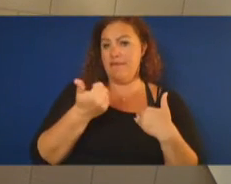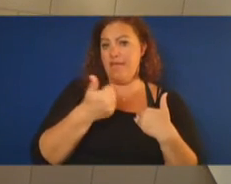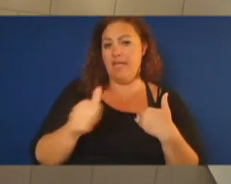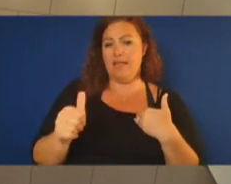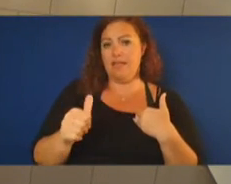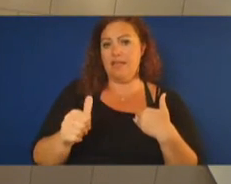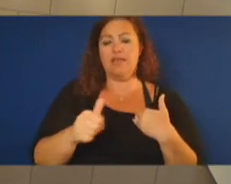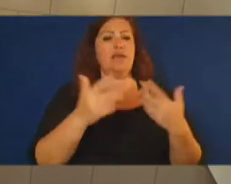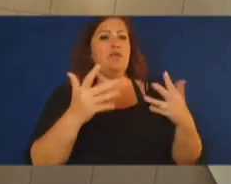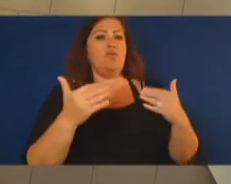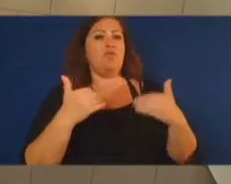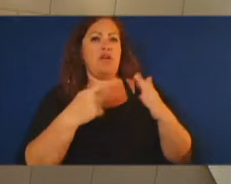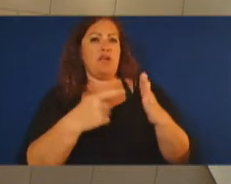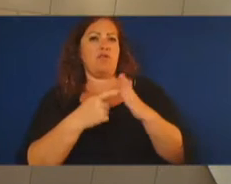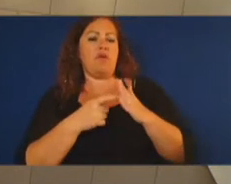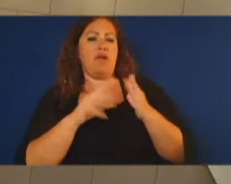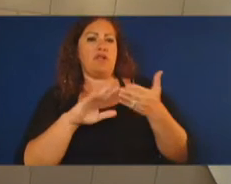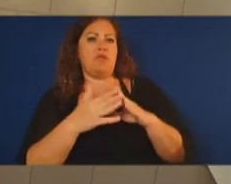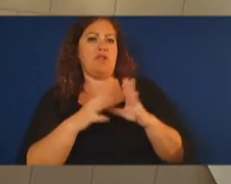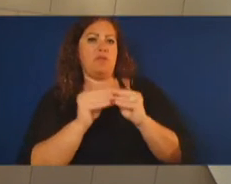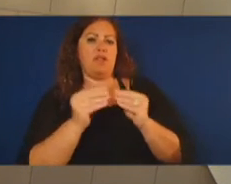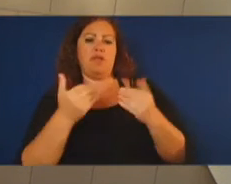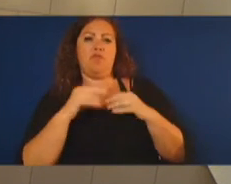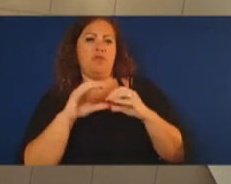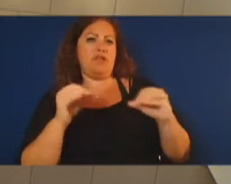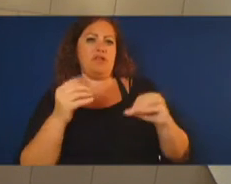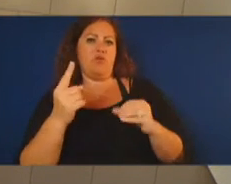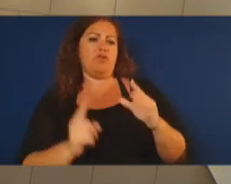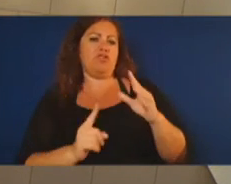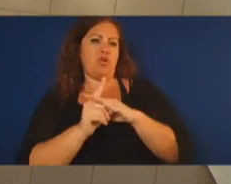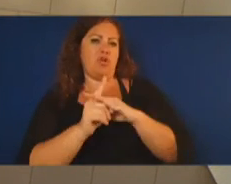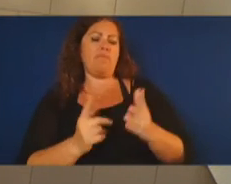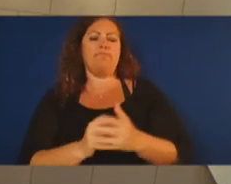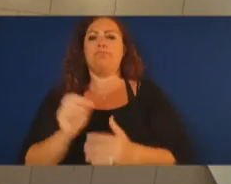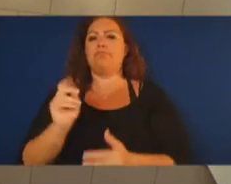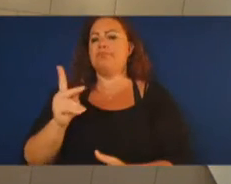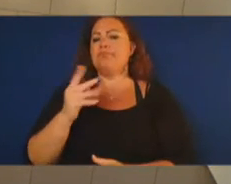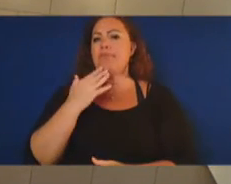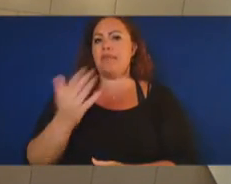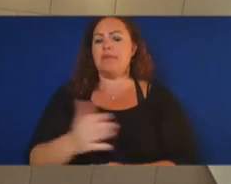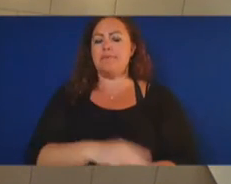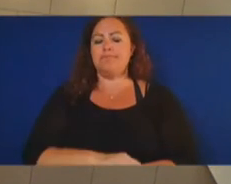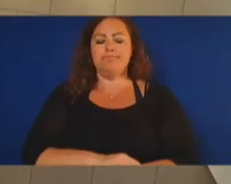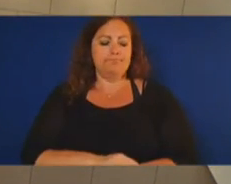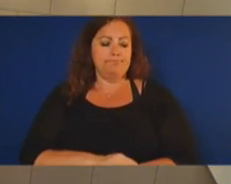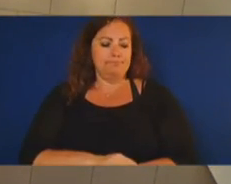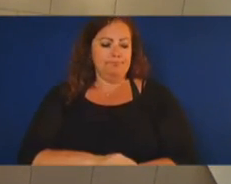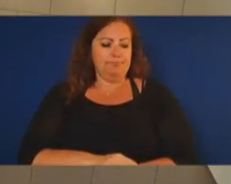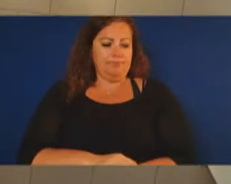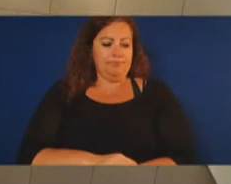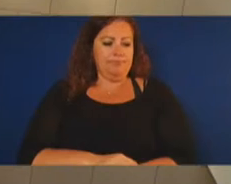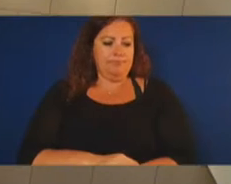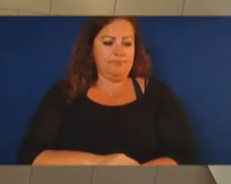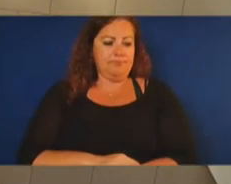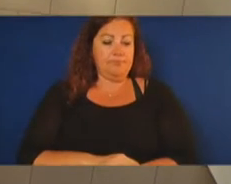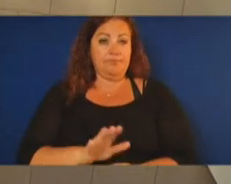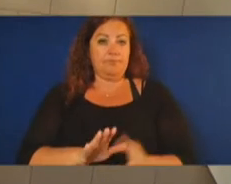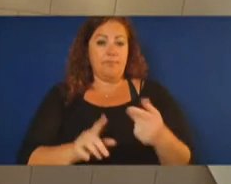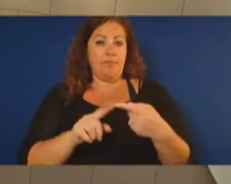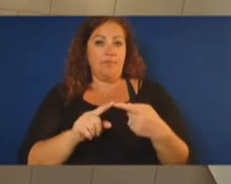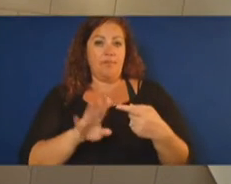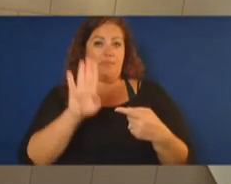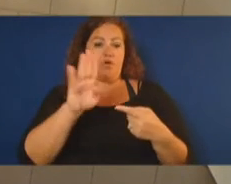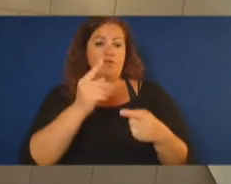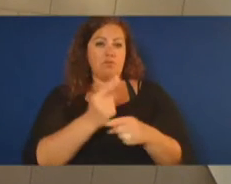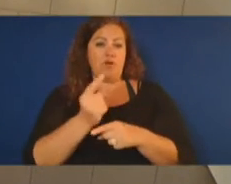our required community meeting and we did not have any attendees so okay thank you you're welcome there's a been a motion that's been made and properly second to